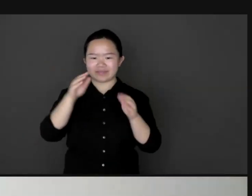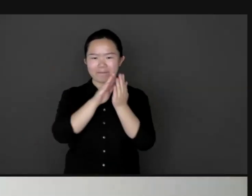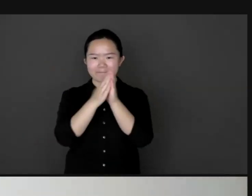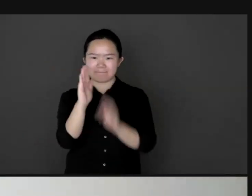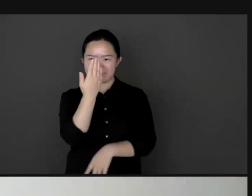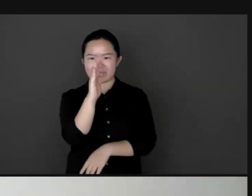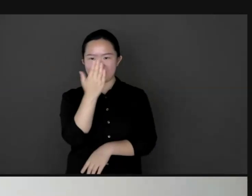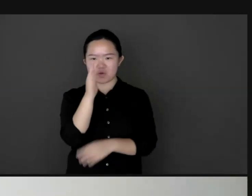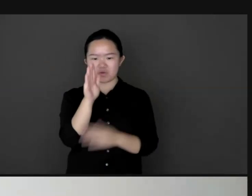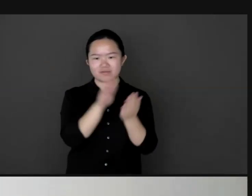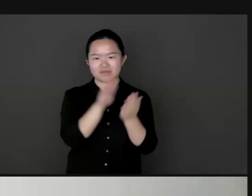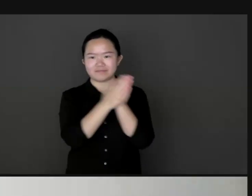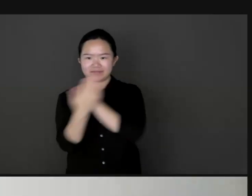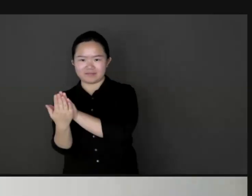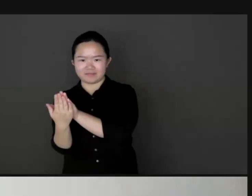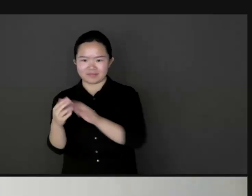this is the